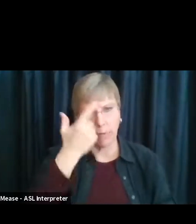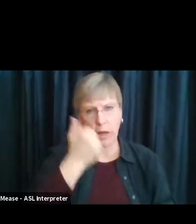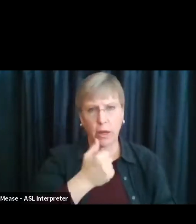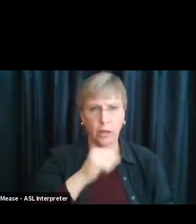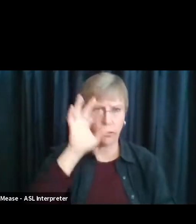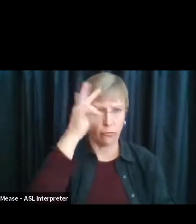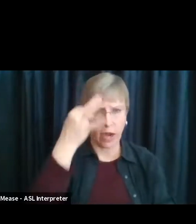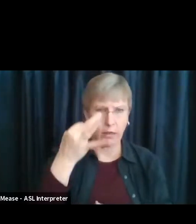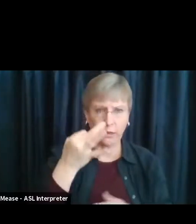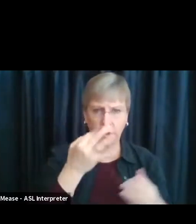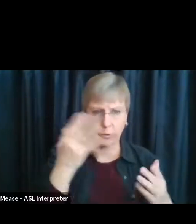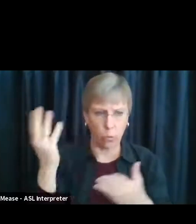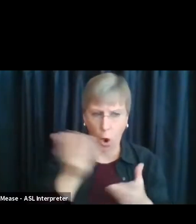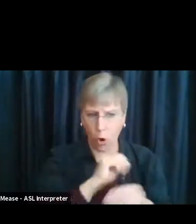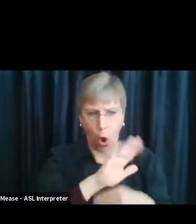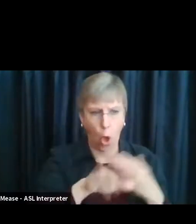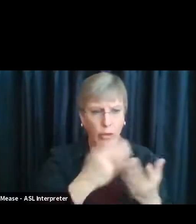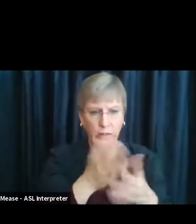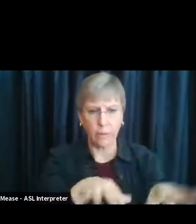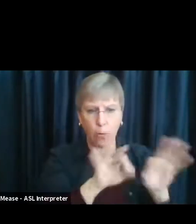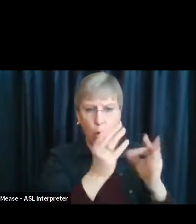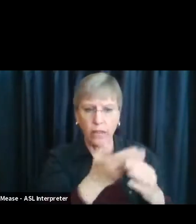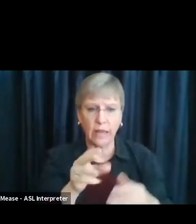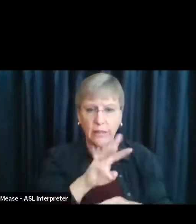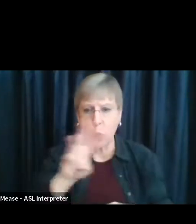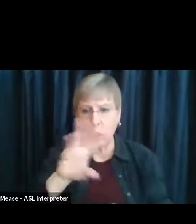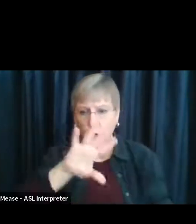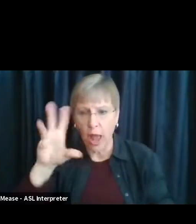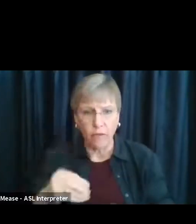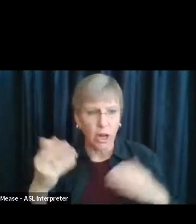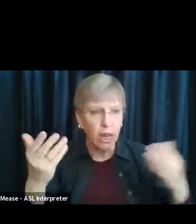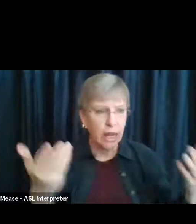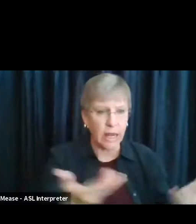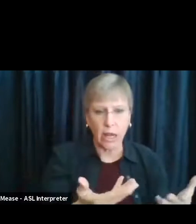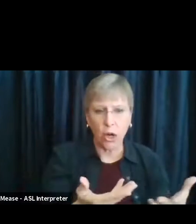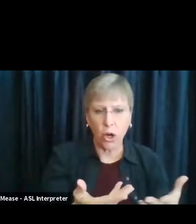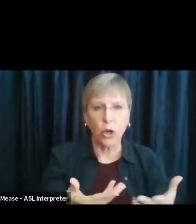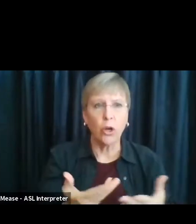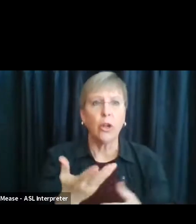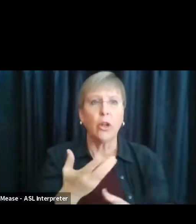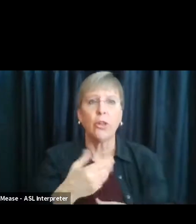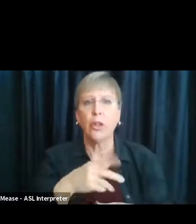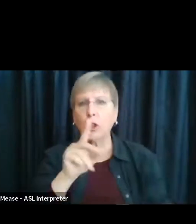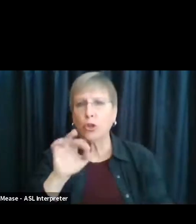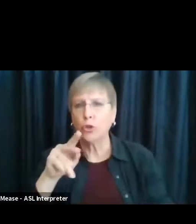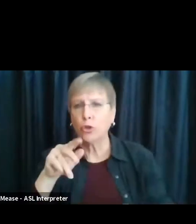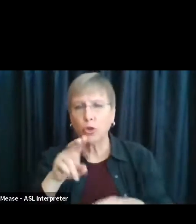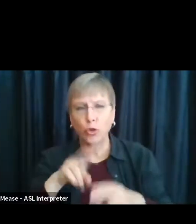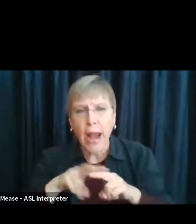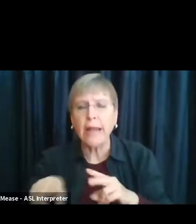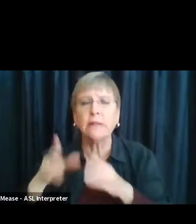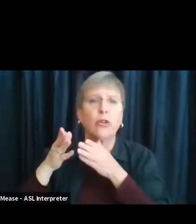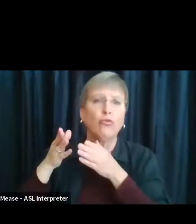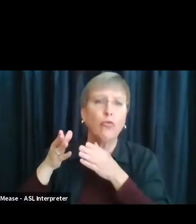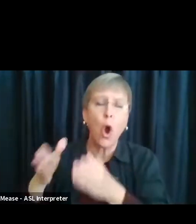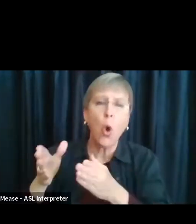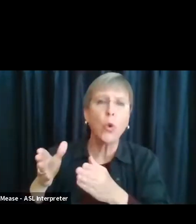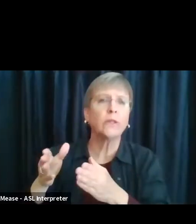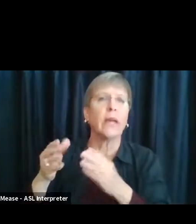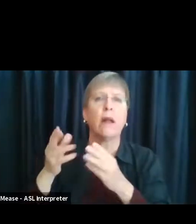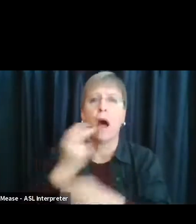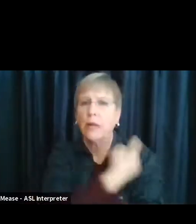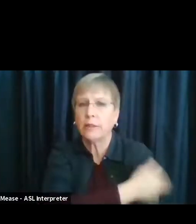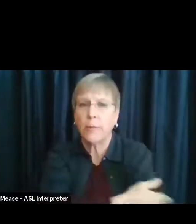those important things in Western Africa, like the trains, the roads, the hospitals, and